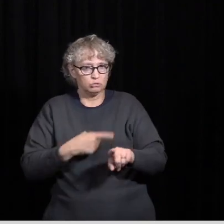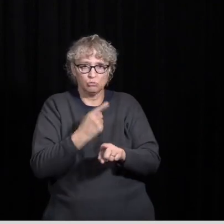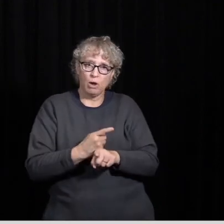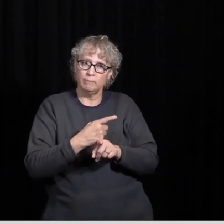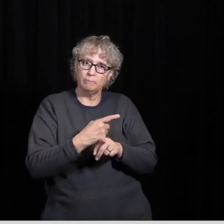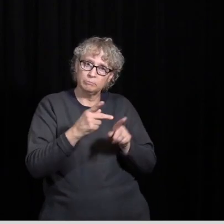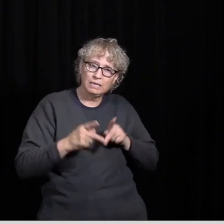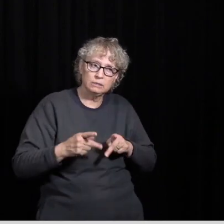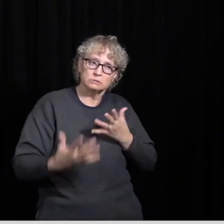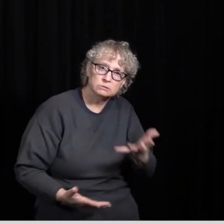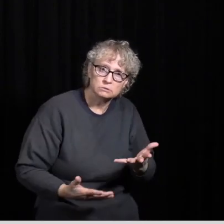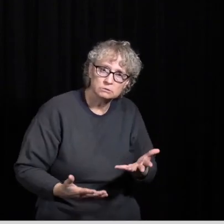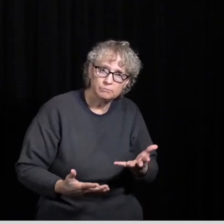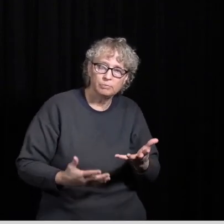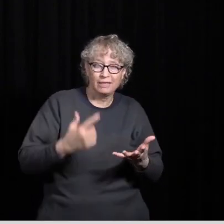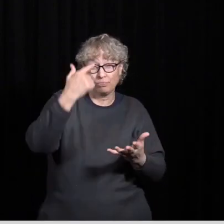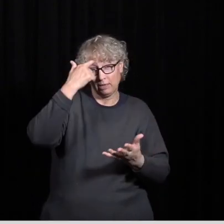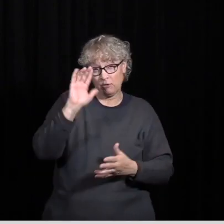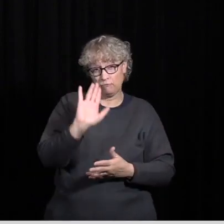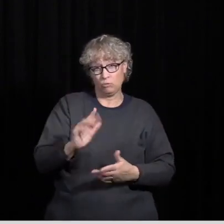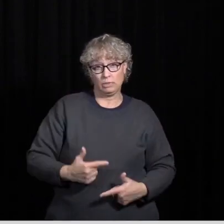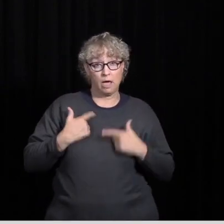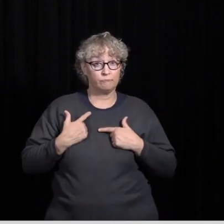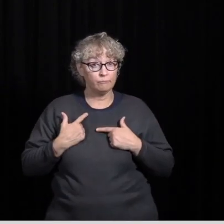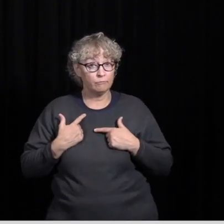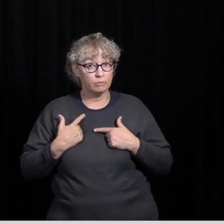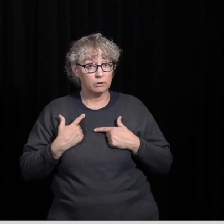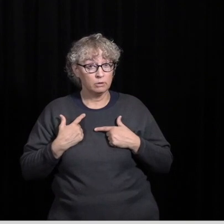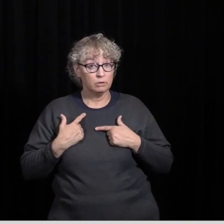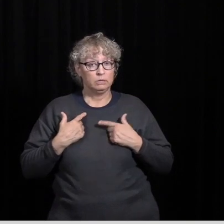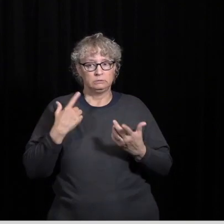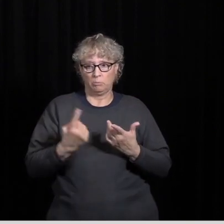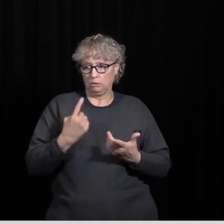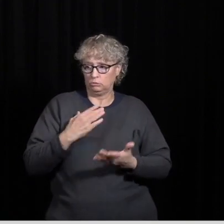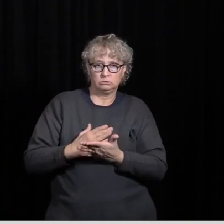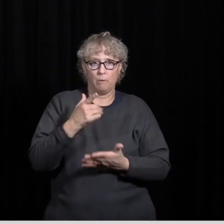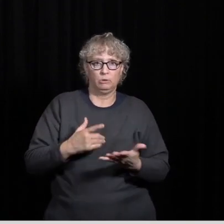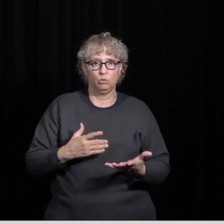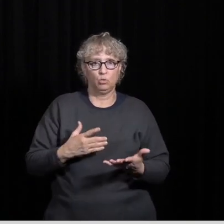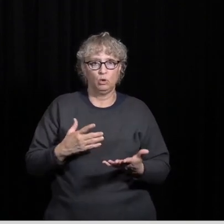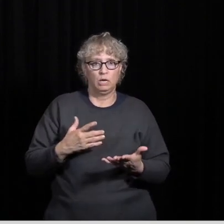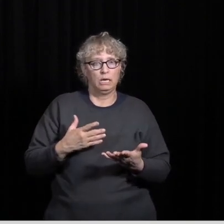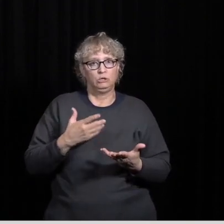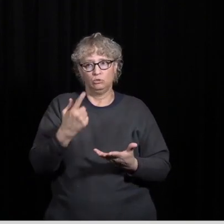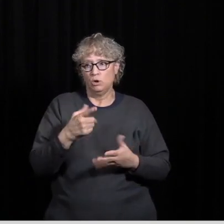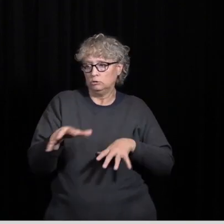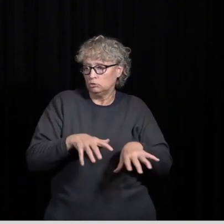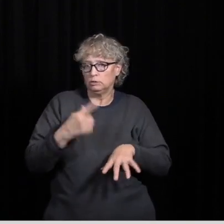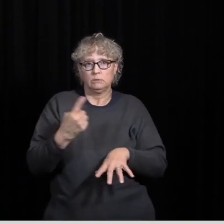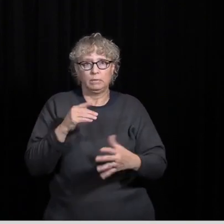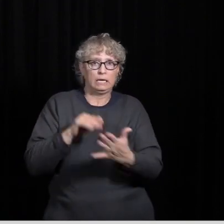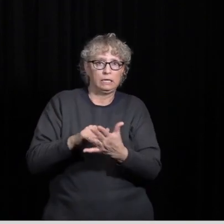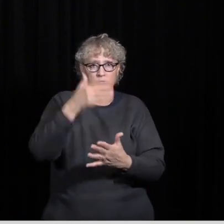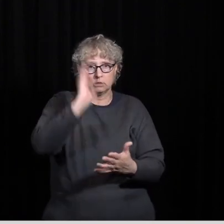on. Now, think about your life. You ever have something happen in your life that stopped you, just like put the brakes on because you're doing something that was